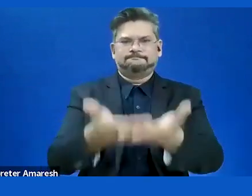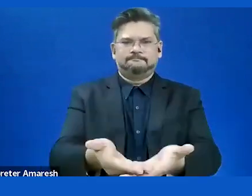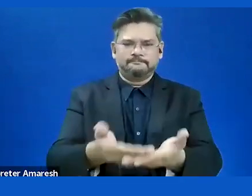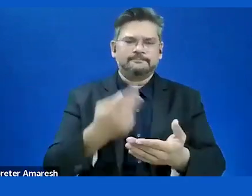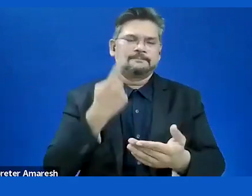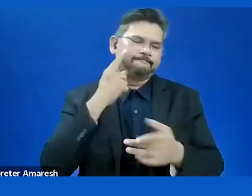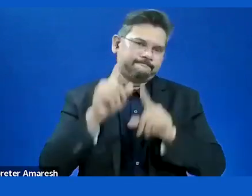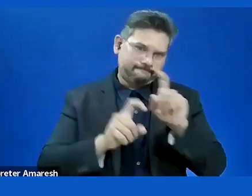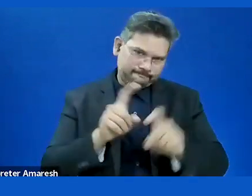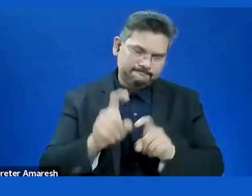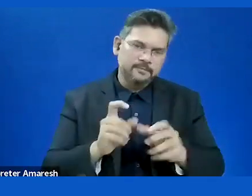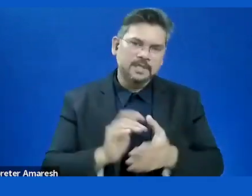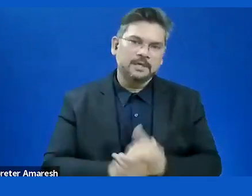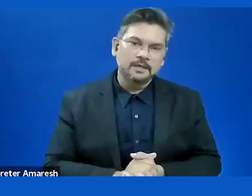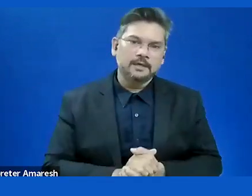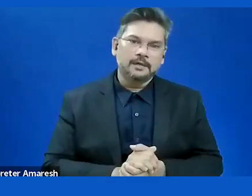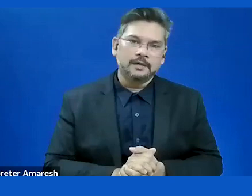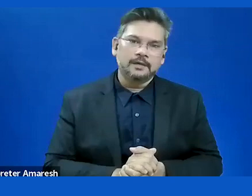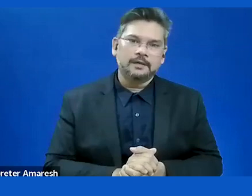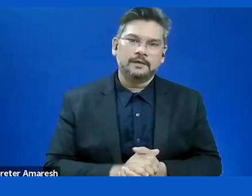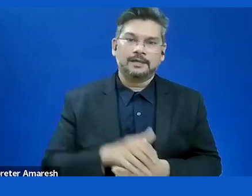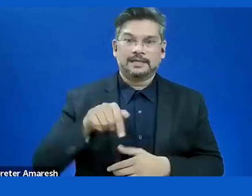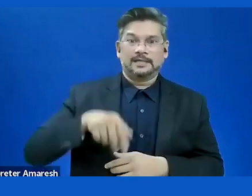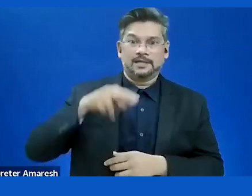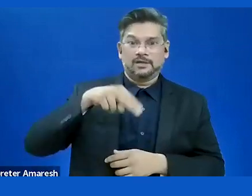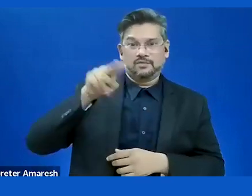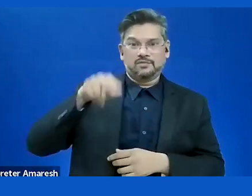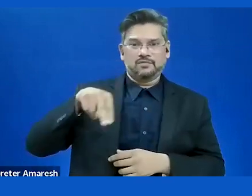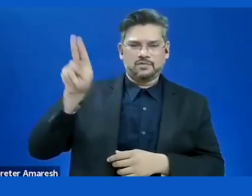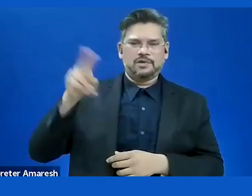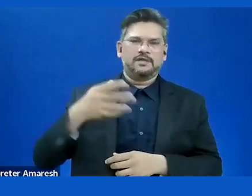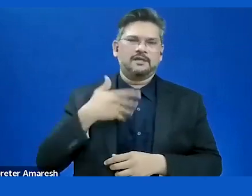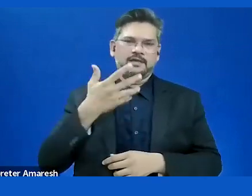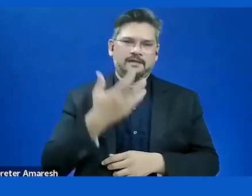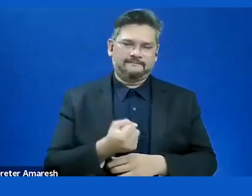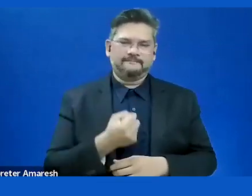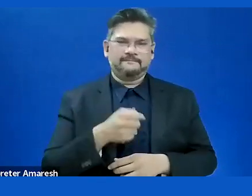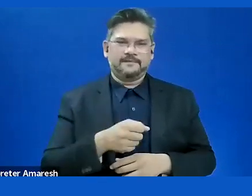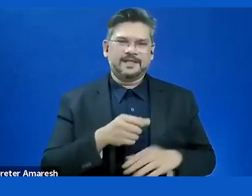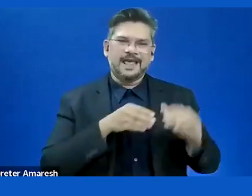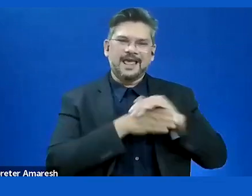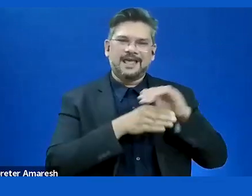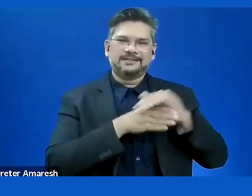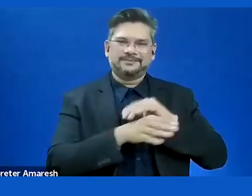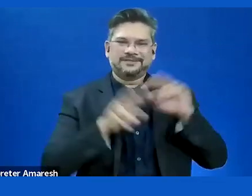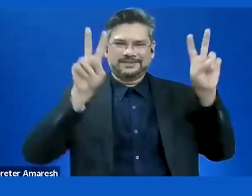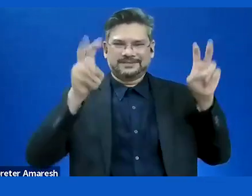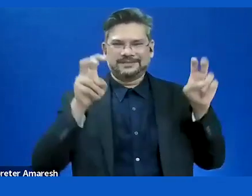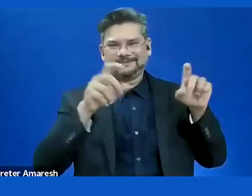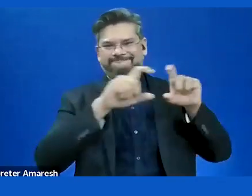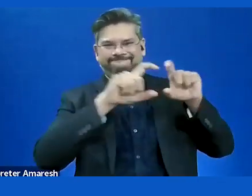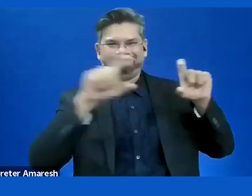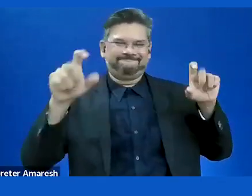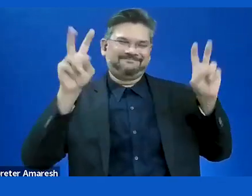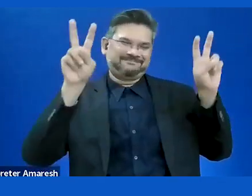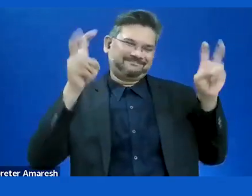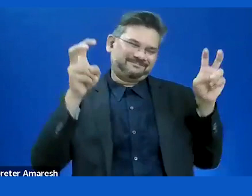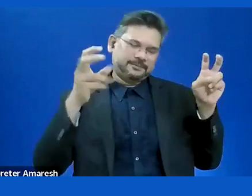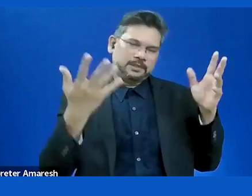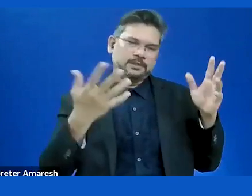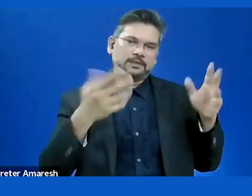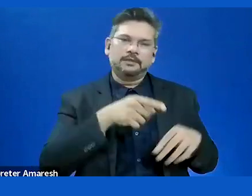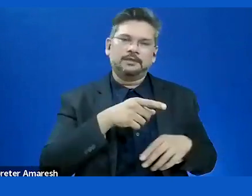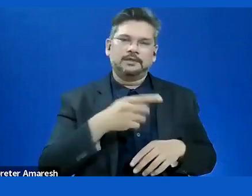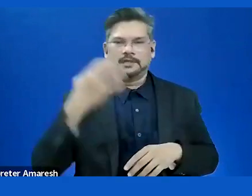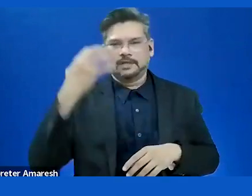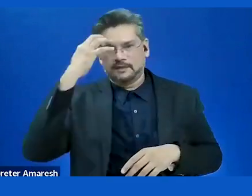and in Norway we have this accessibility statement for government web pages